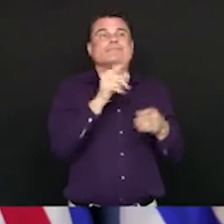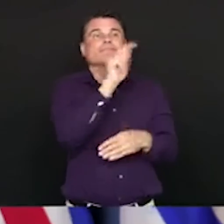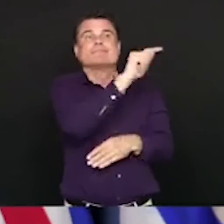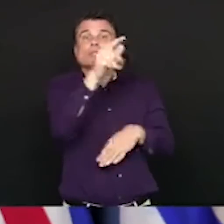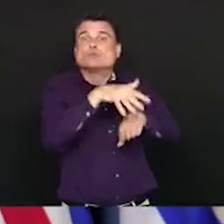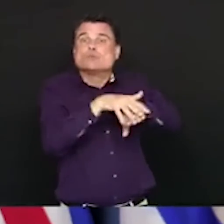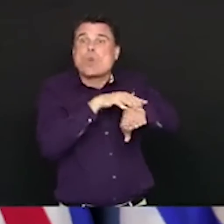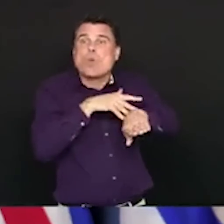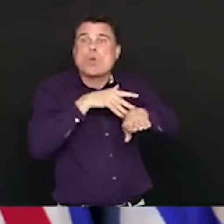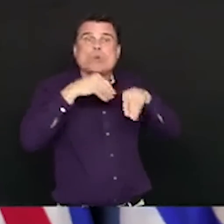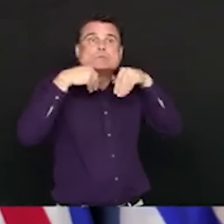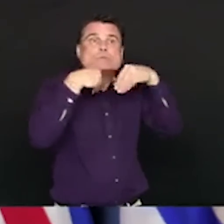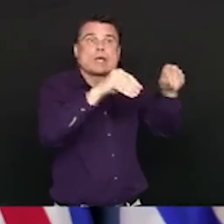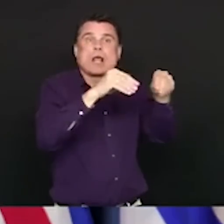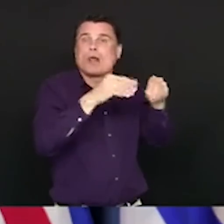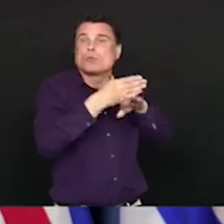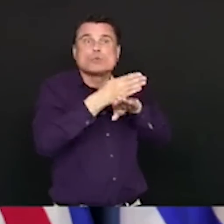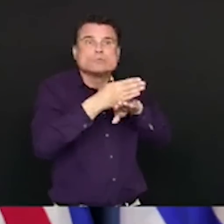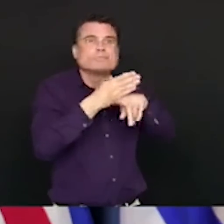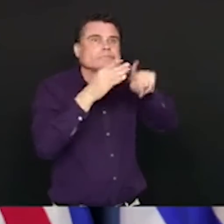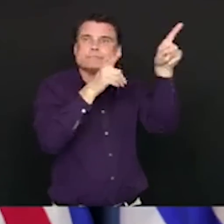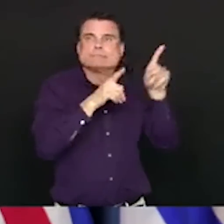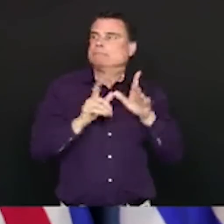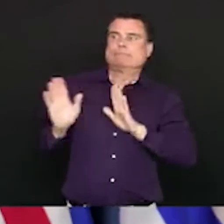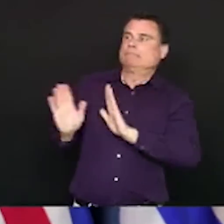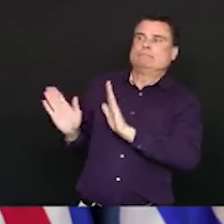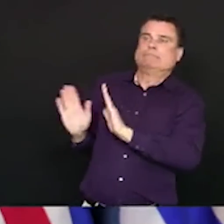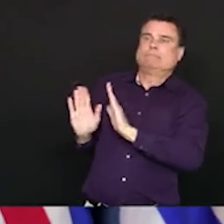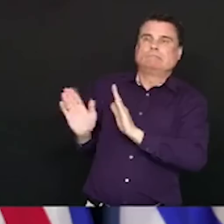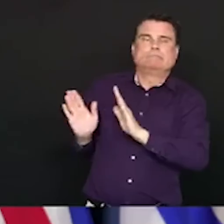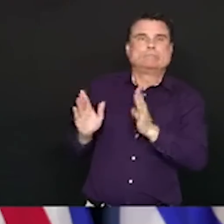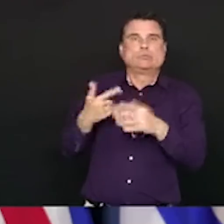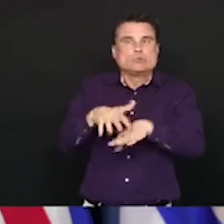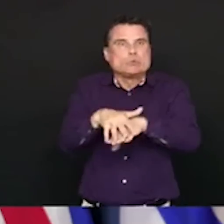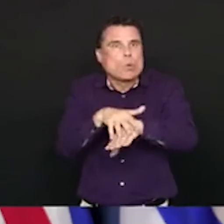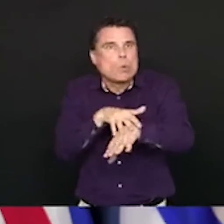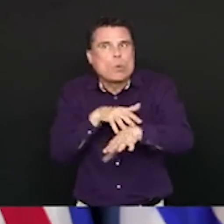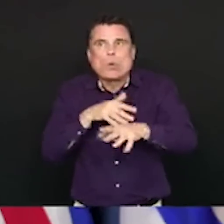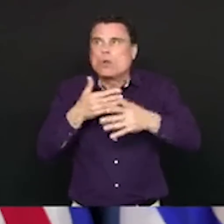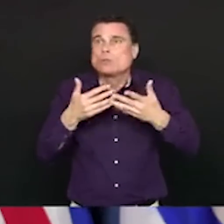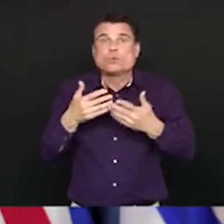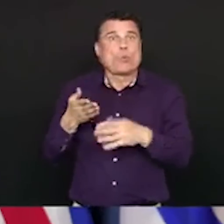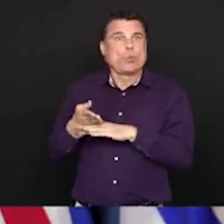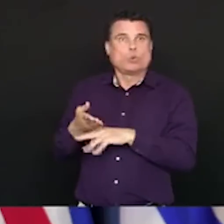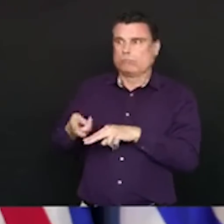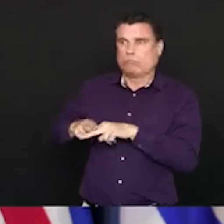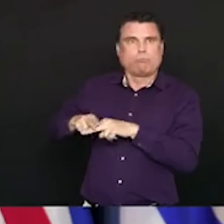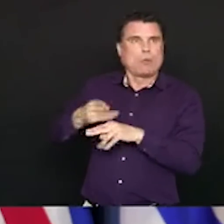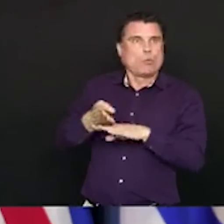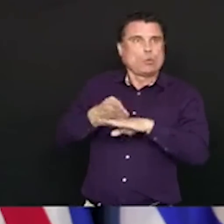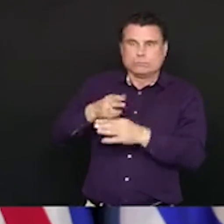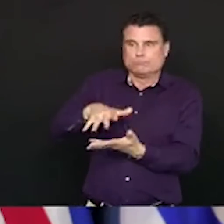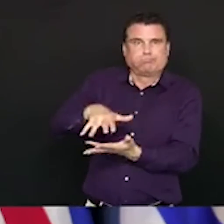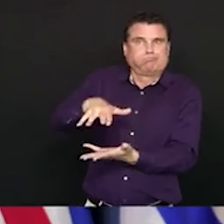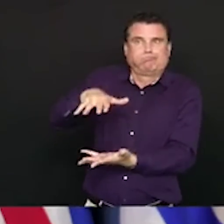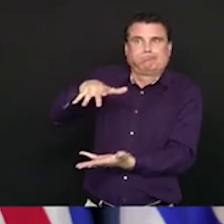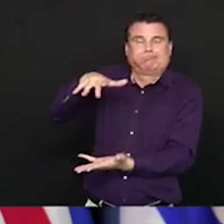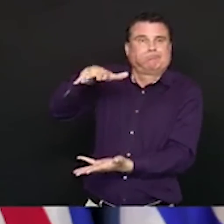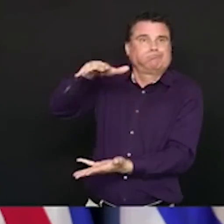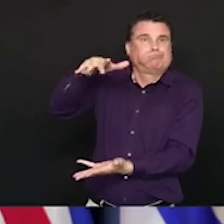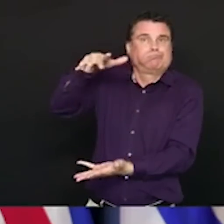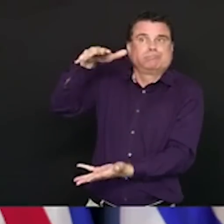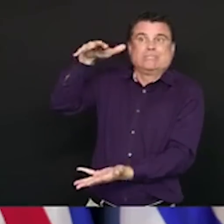future. But that startup on the forestry side is really dependent on markets. The challenges we saw prior to